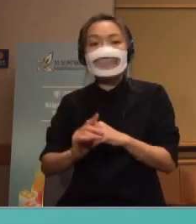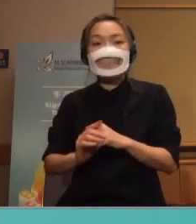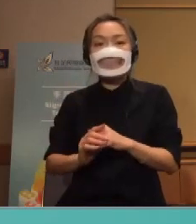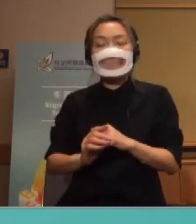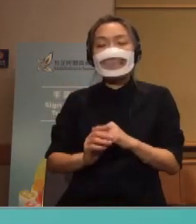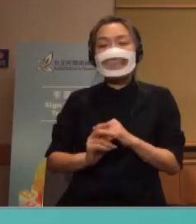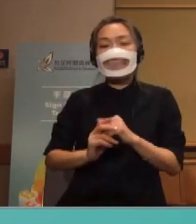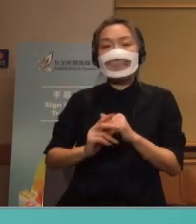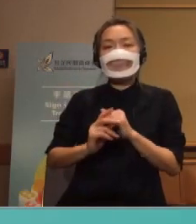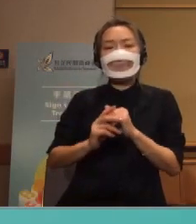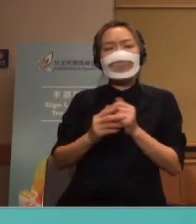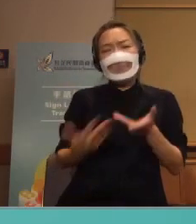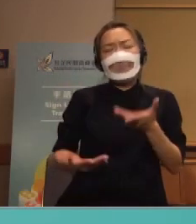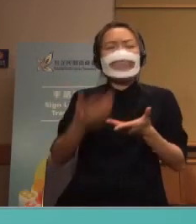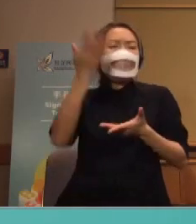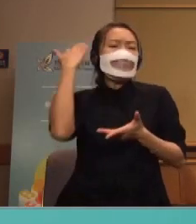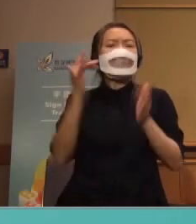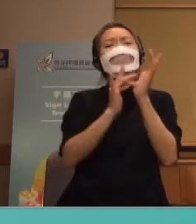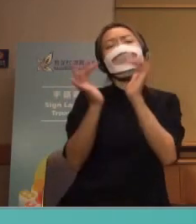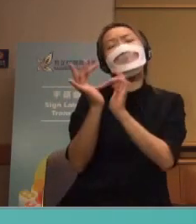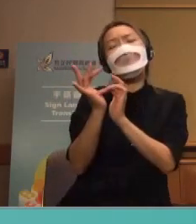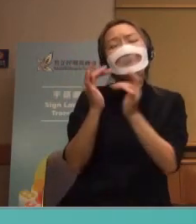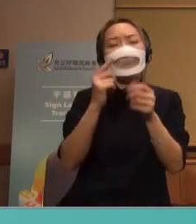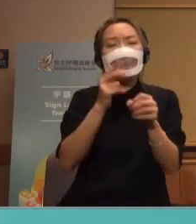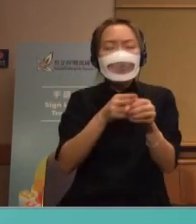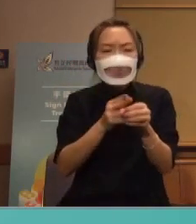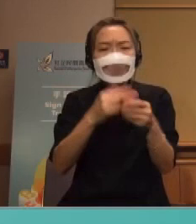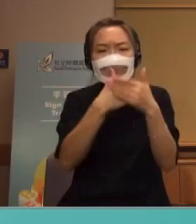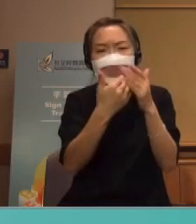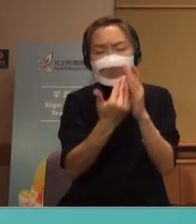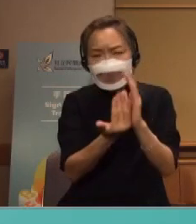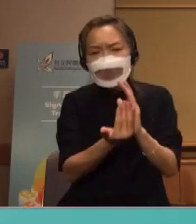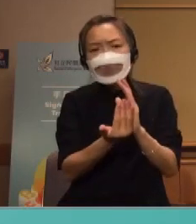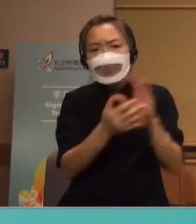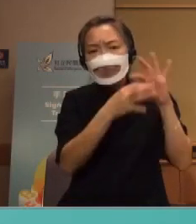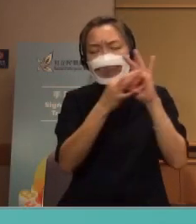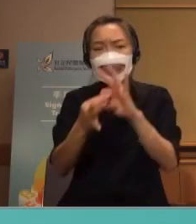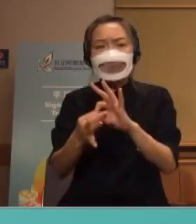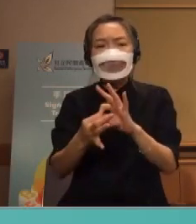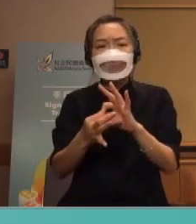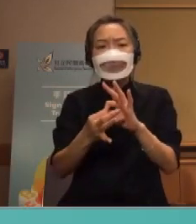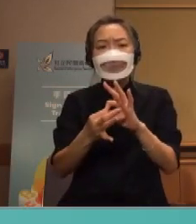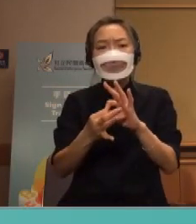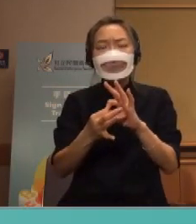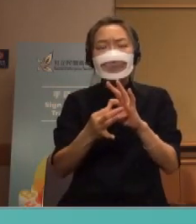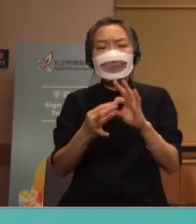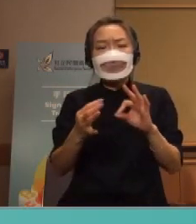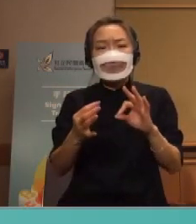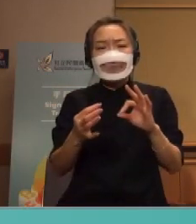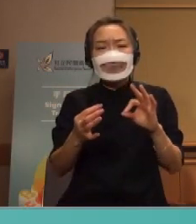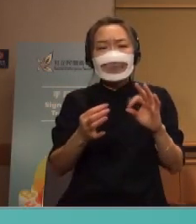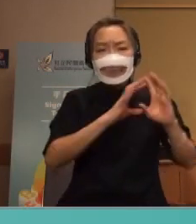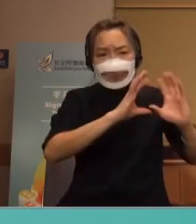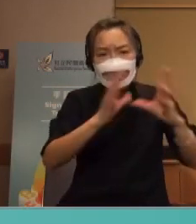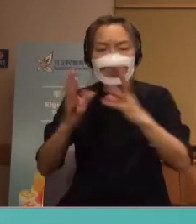and functionality, right? And it's no different. Web3 is really the same. It's just a new technological medium. So